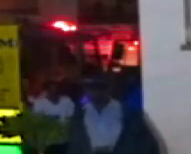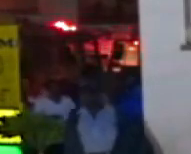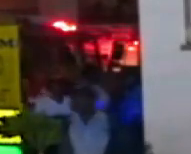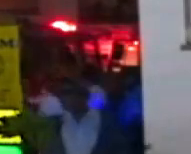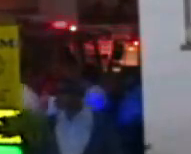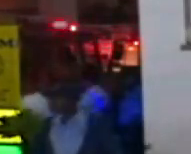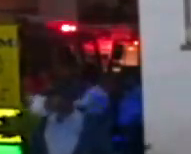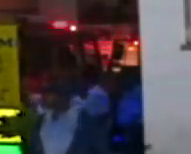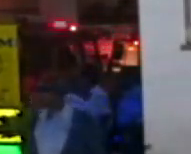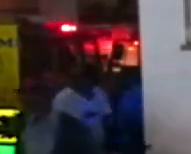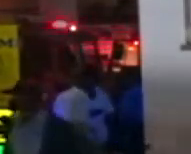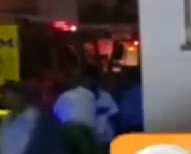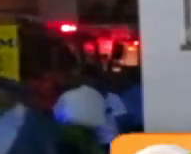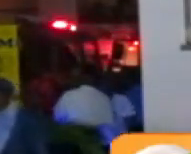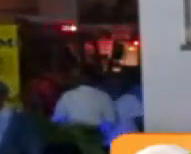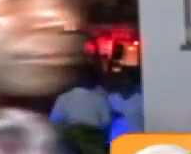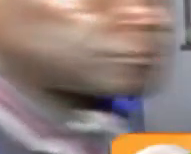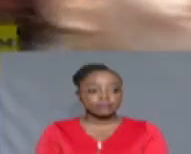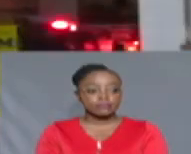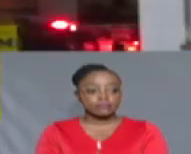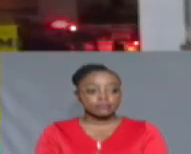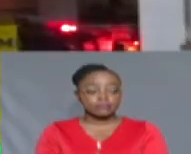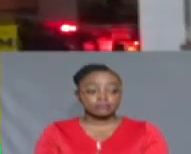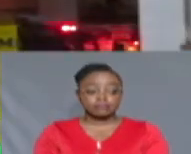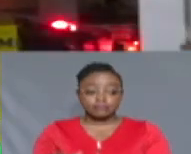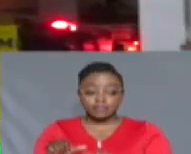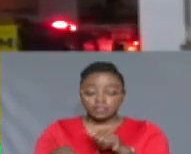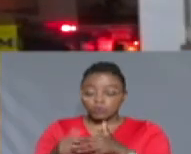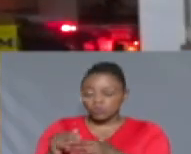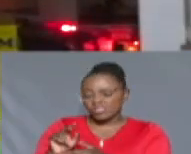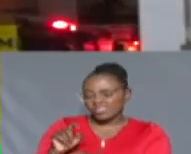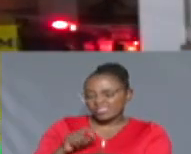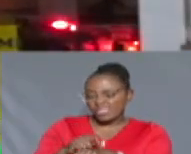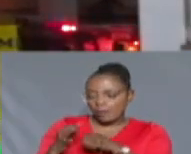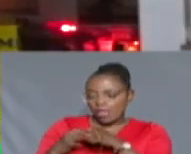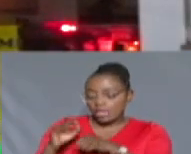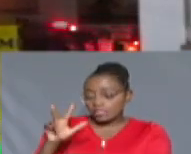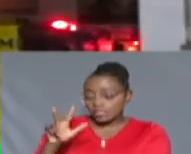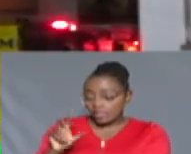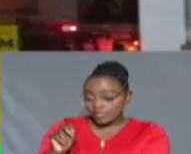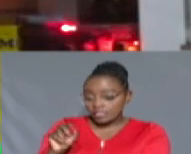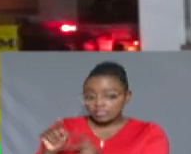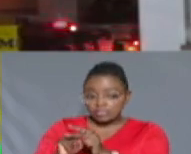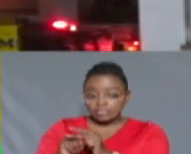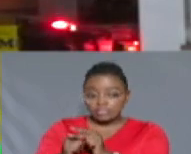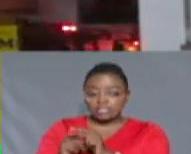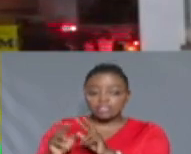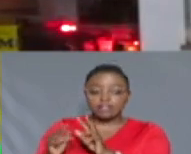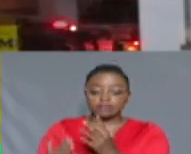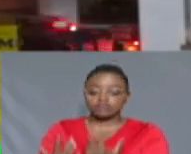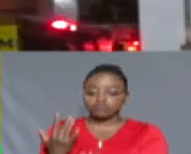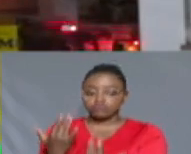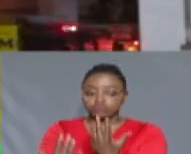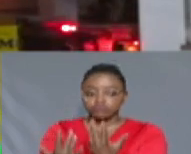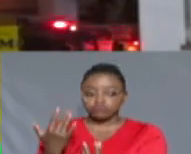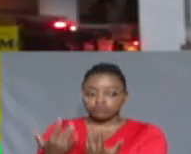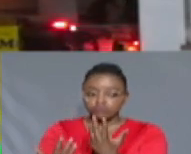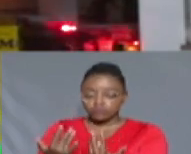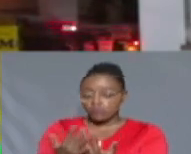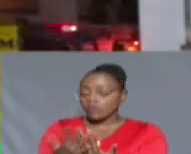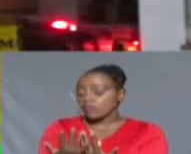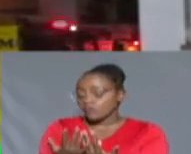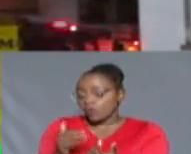us about 20 minutes ago or so is that at about 8:30, that is when he first had reports of this fire as to what started